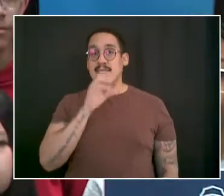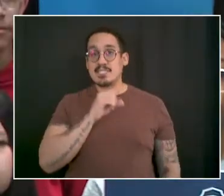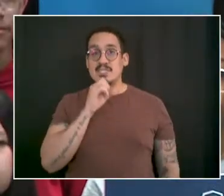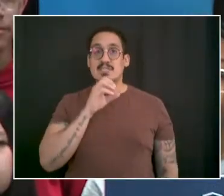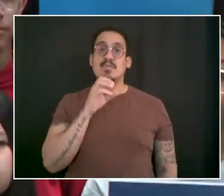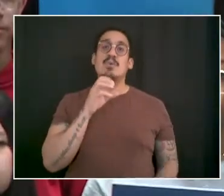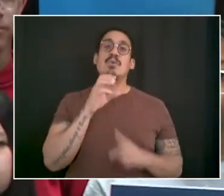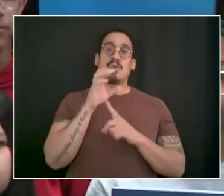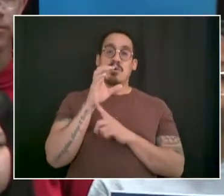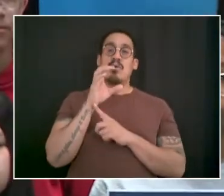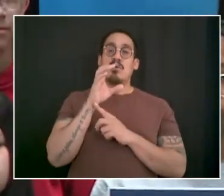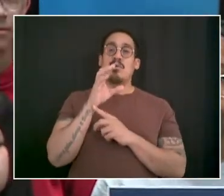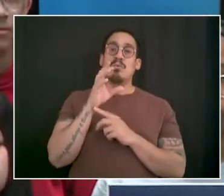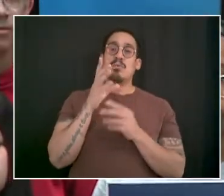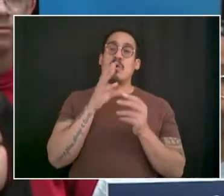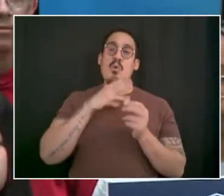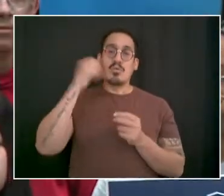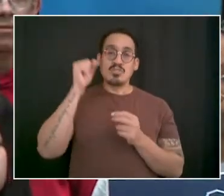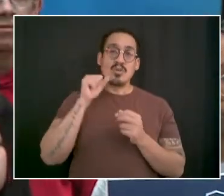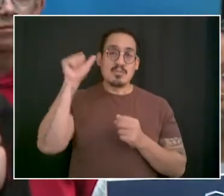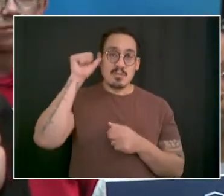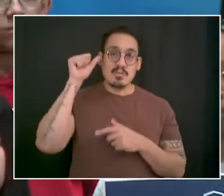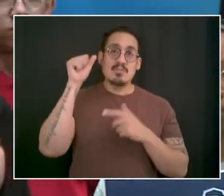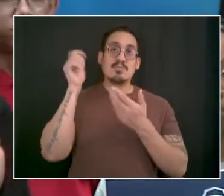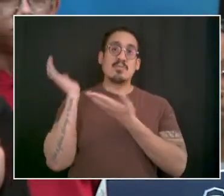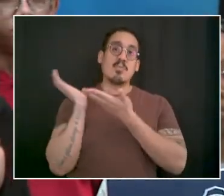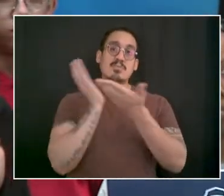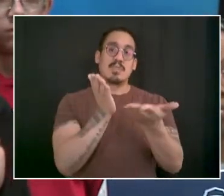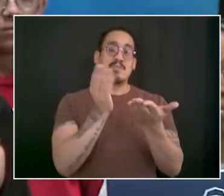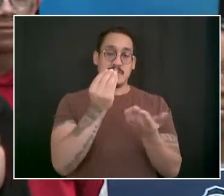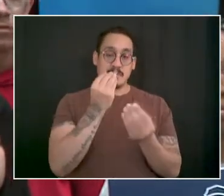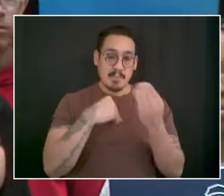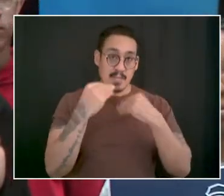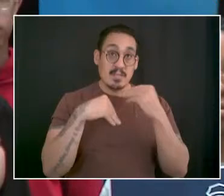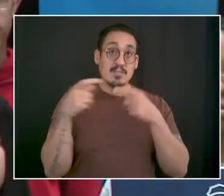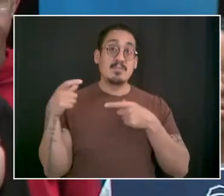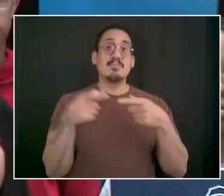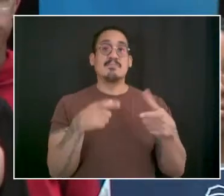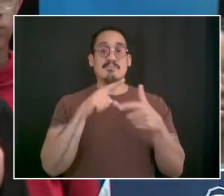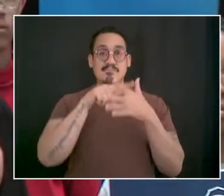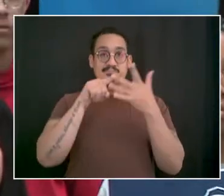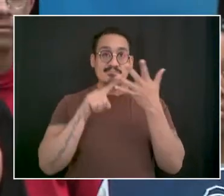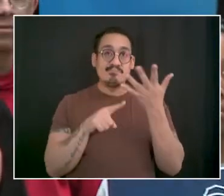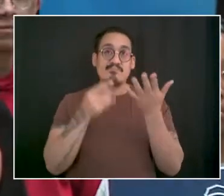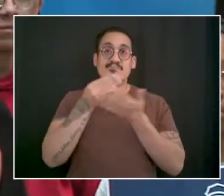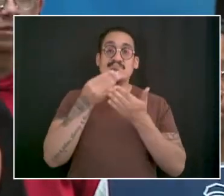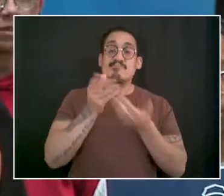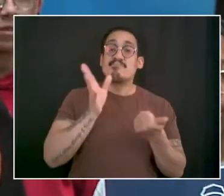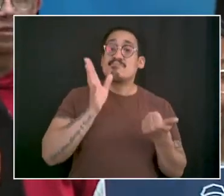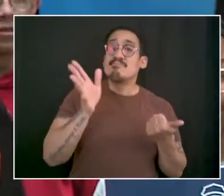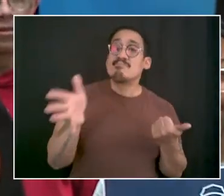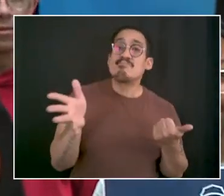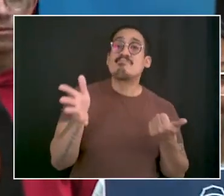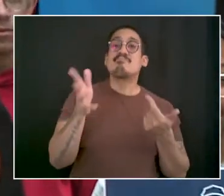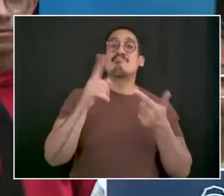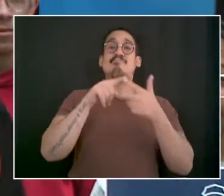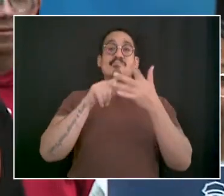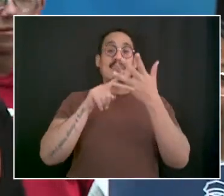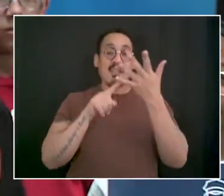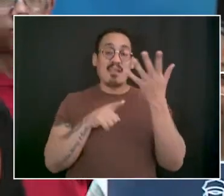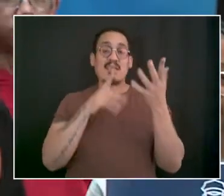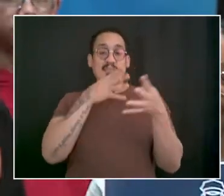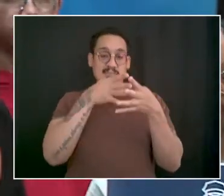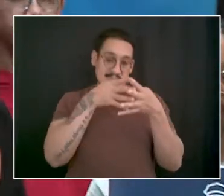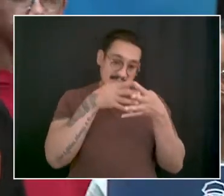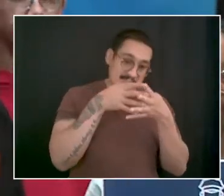centers and home-delivered meals. This funding for your grandmothers is baseline. And so you can tell your